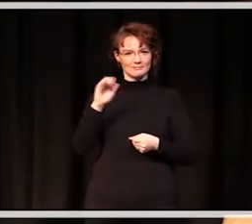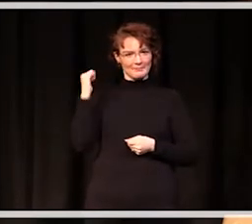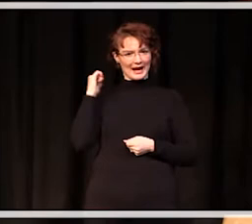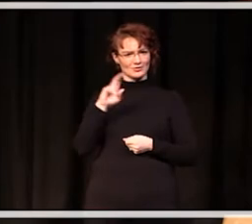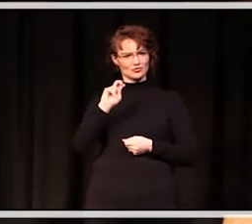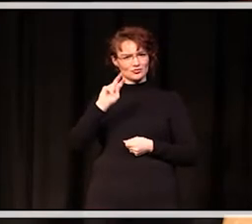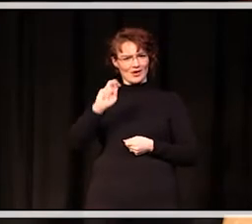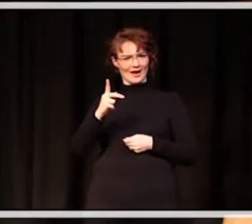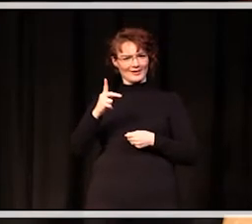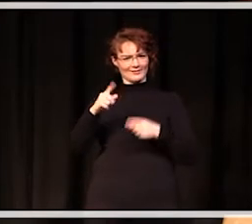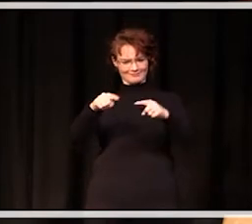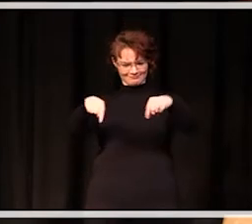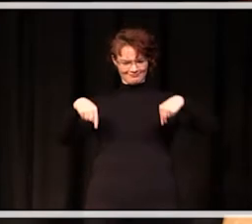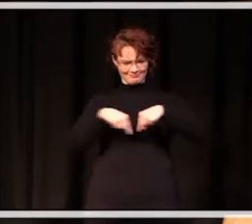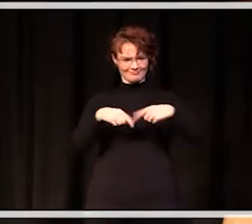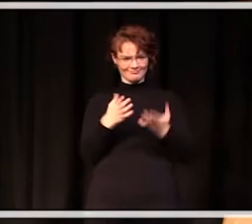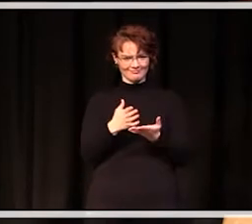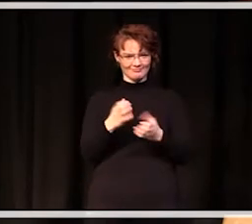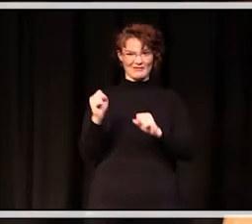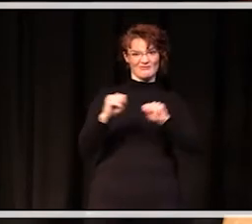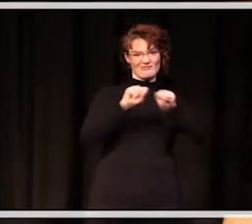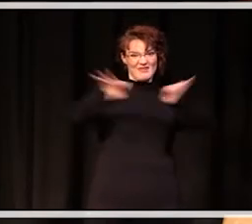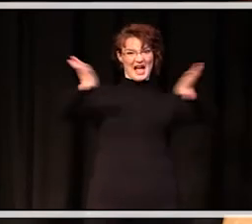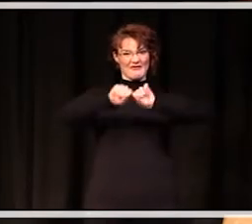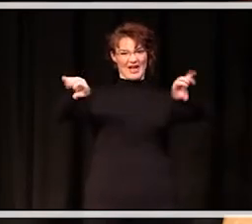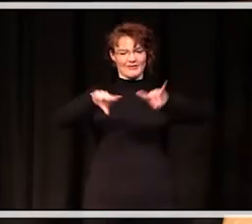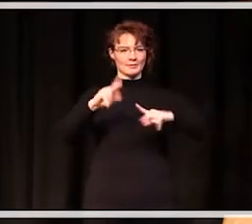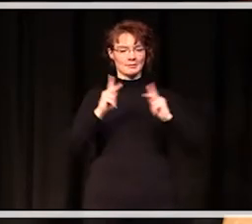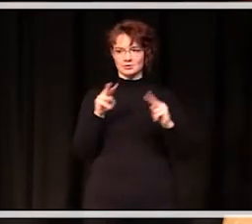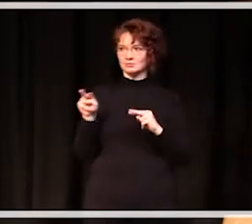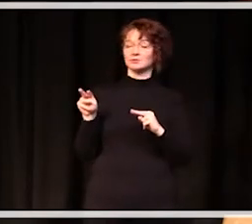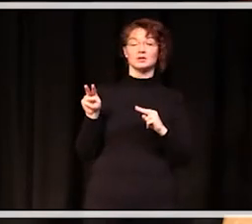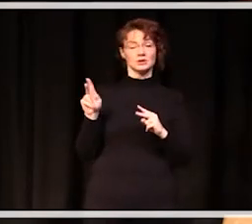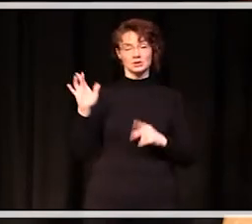I mean, come on, people. That drives people crazy.